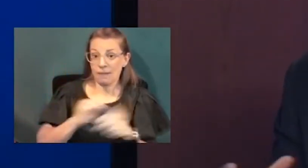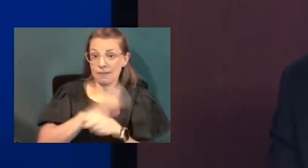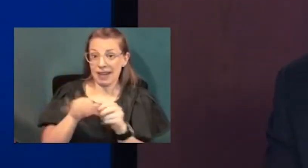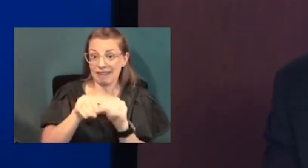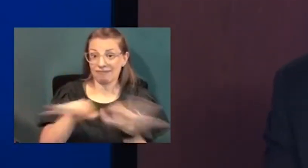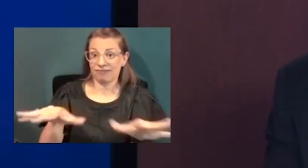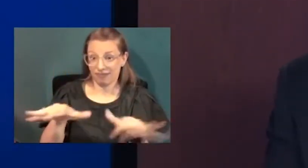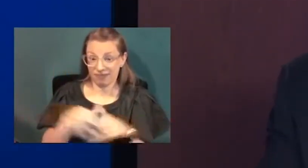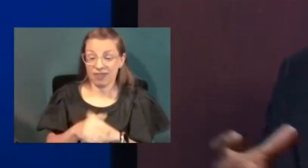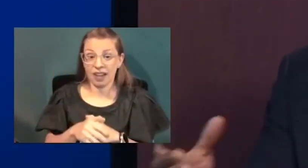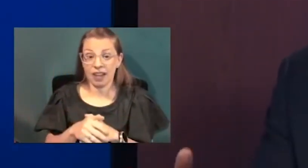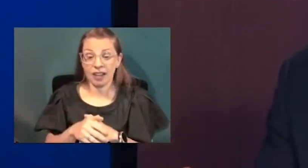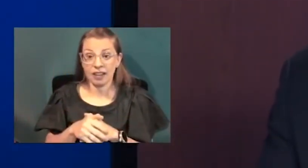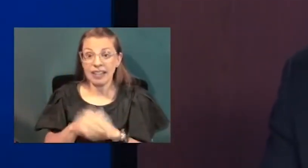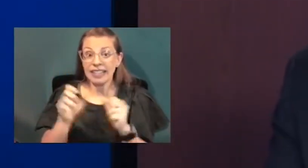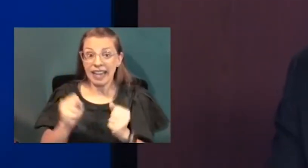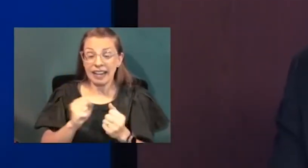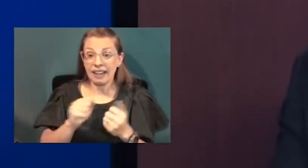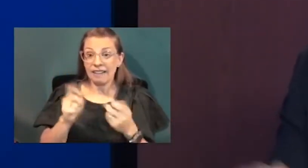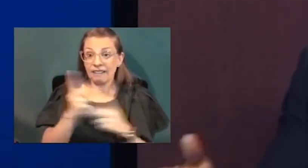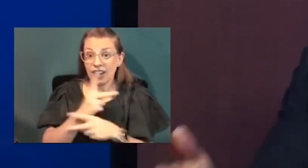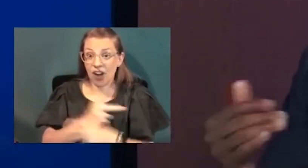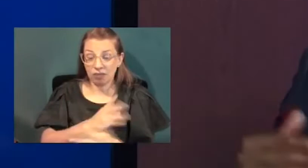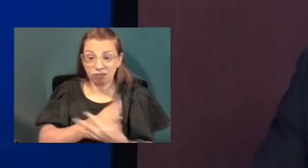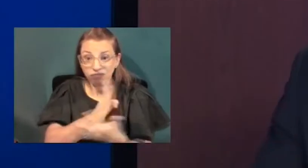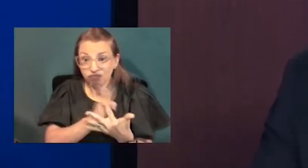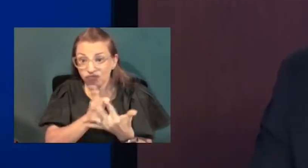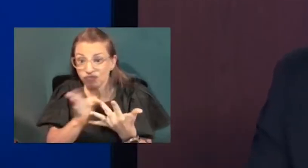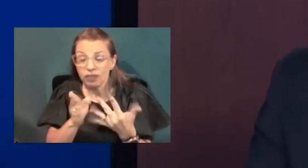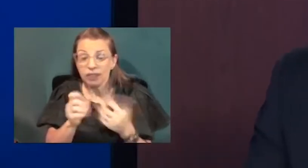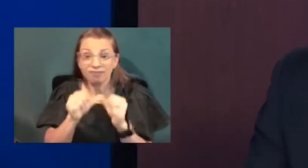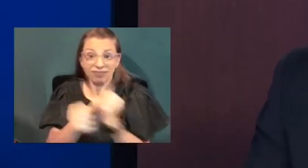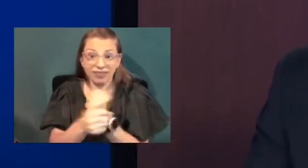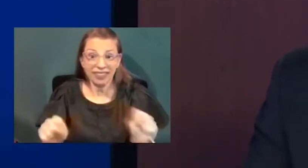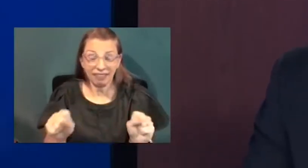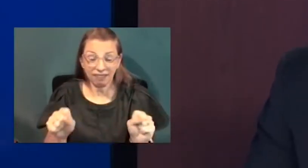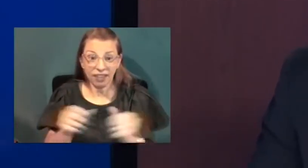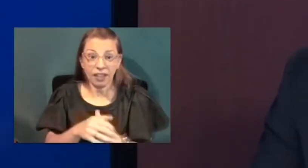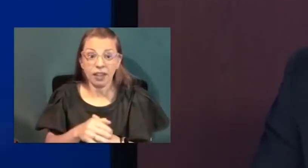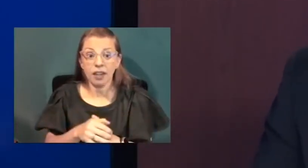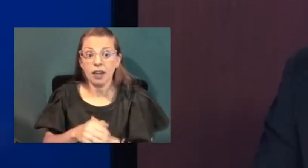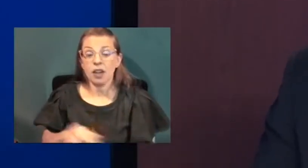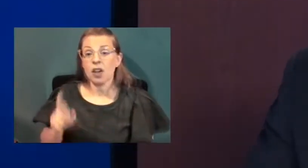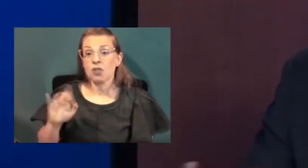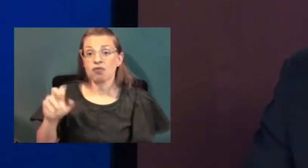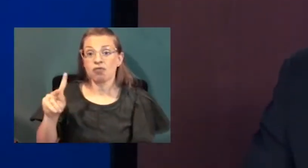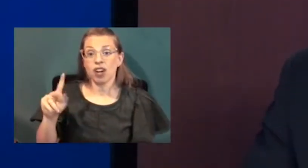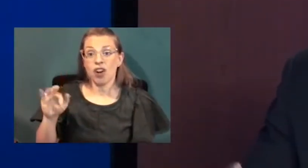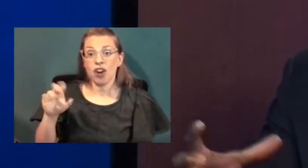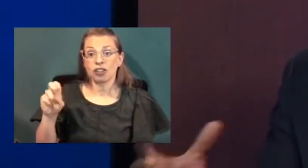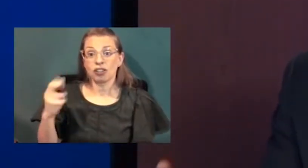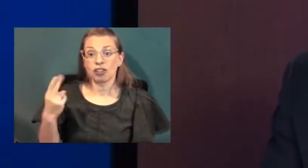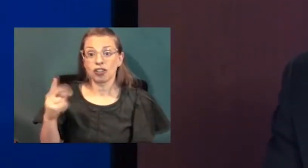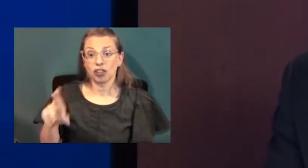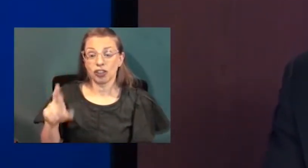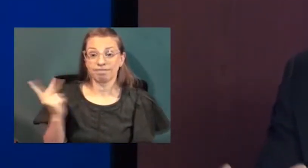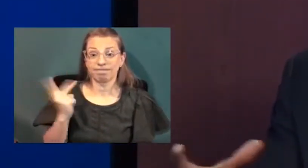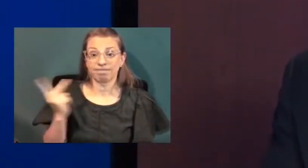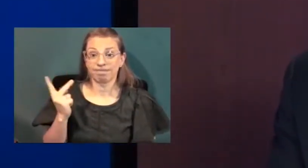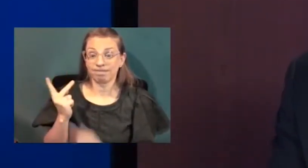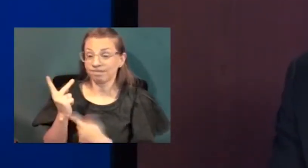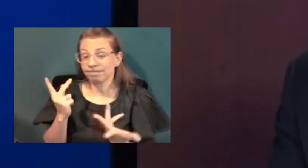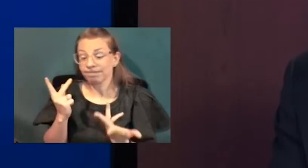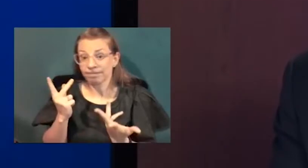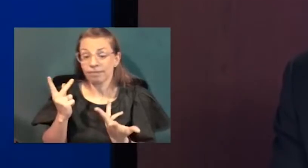make sure everybody is safer all the time. Mm-hmm. Our health director, Dr. Rex Archer, and I have talked a lot about past outbreaks, concerns with influenza,